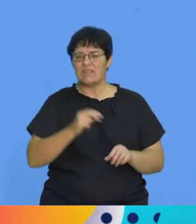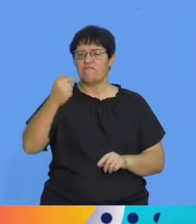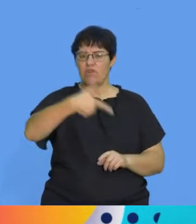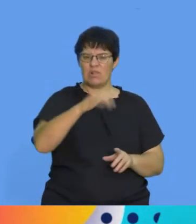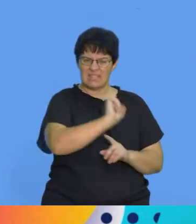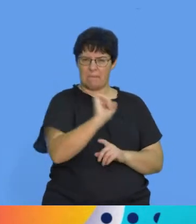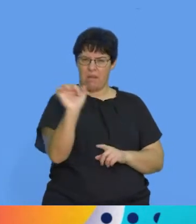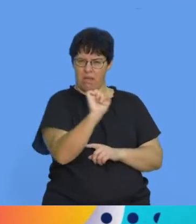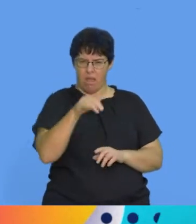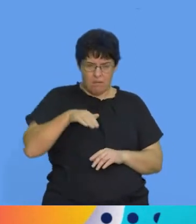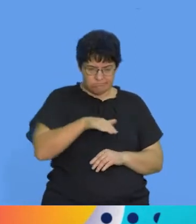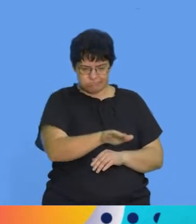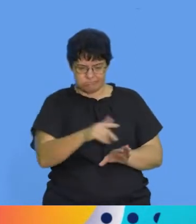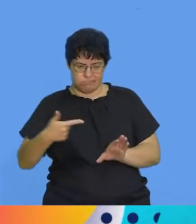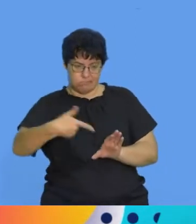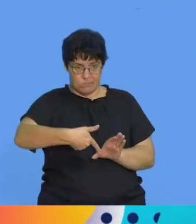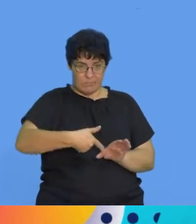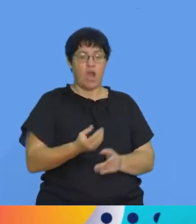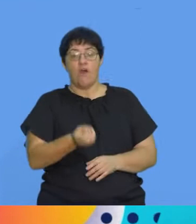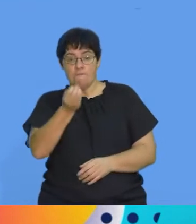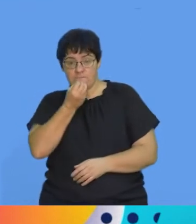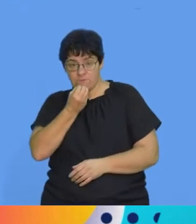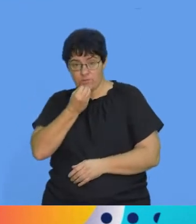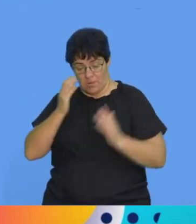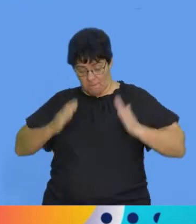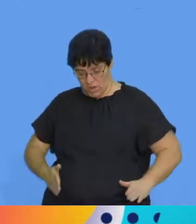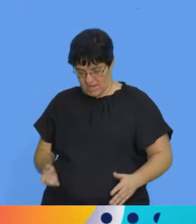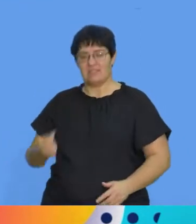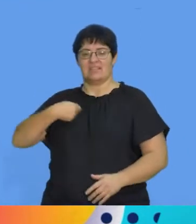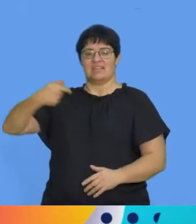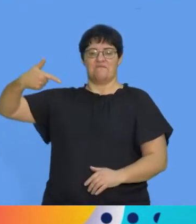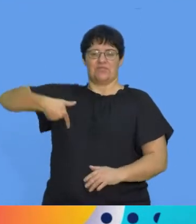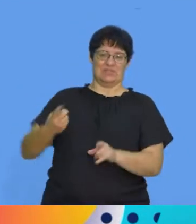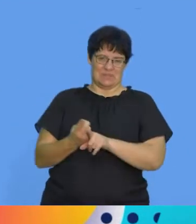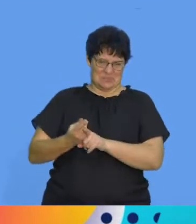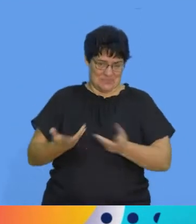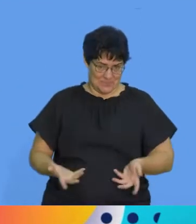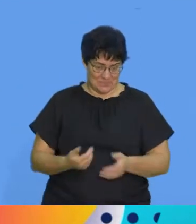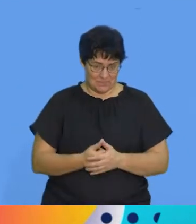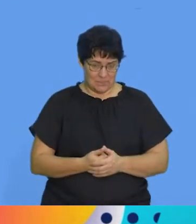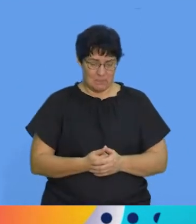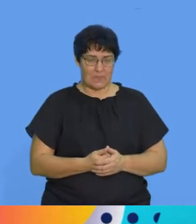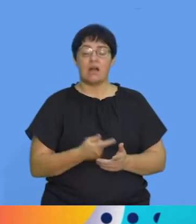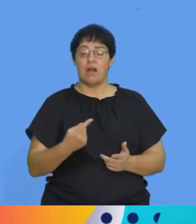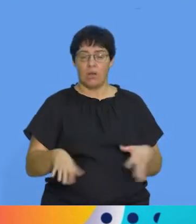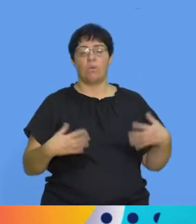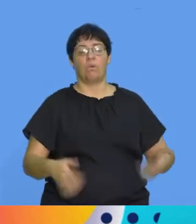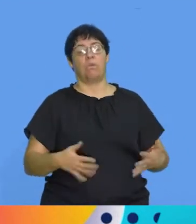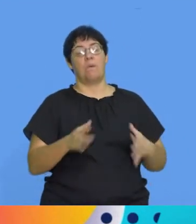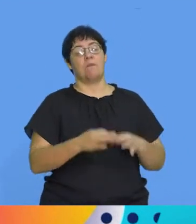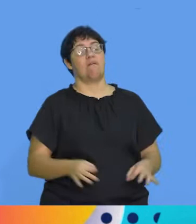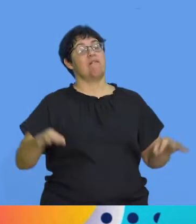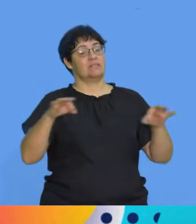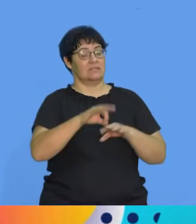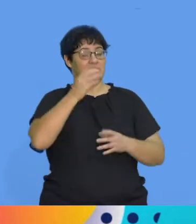needs petrol. The food that you eat, the carbs, are going to be what's going to keep you going. So they're a very